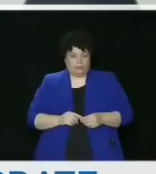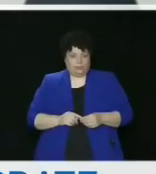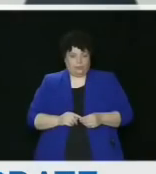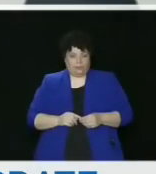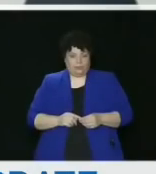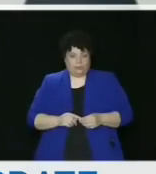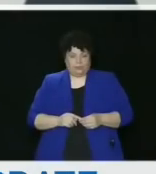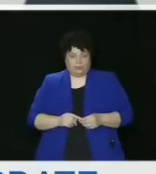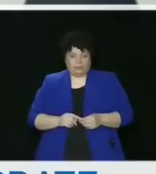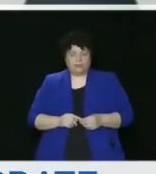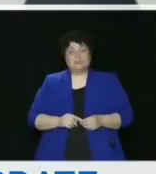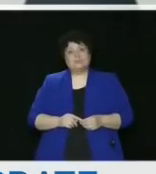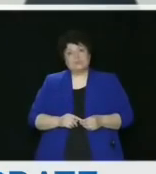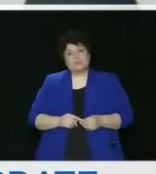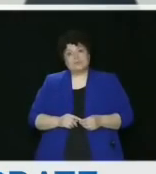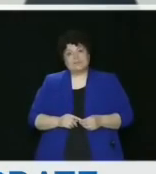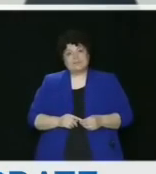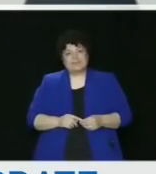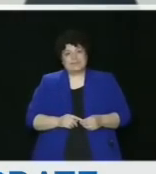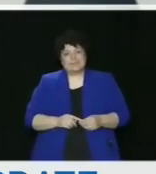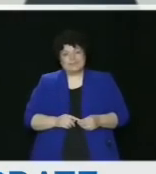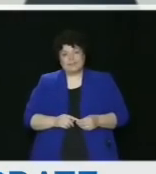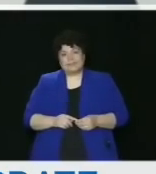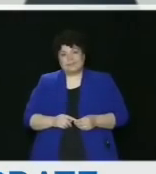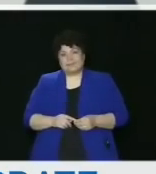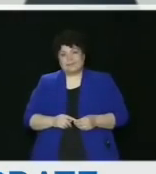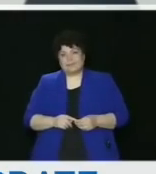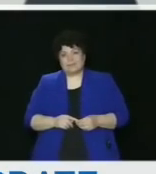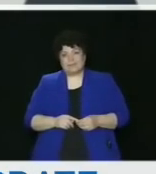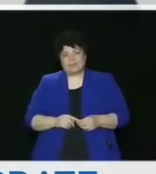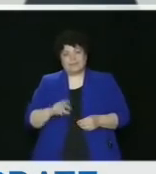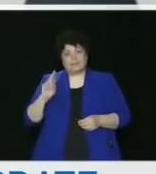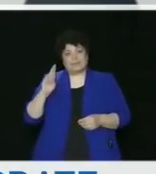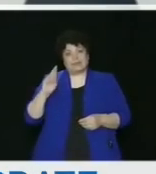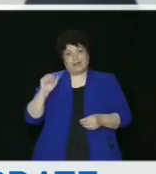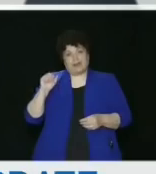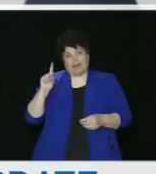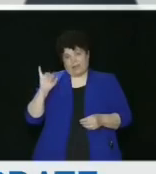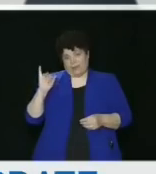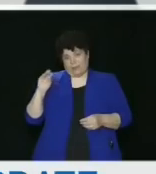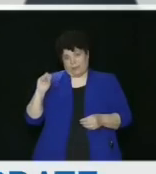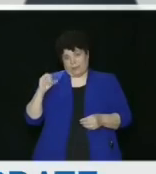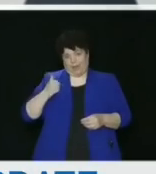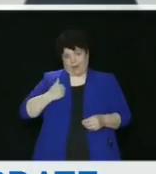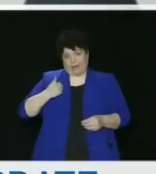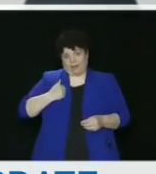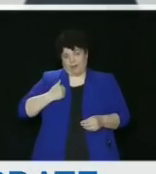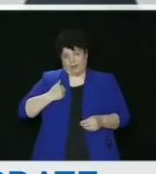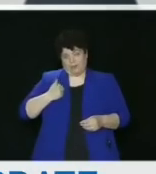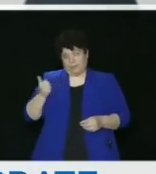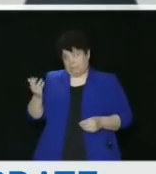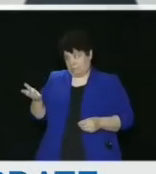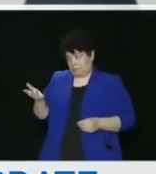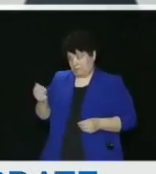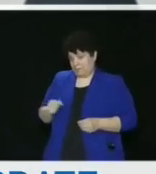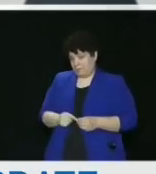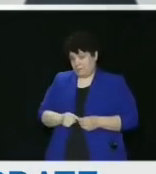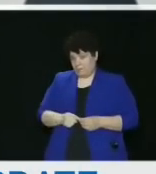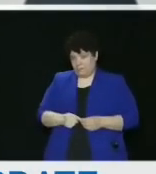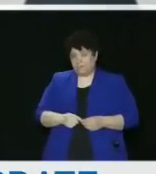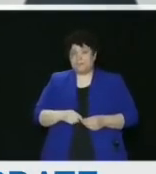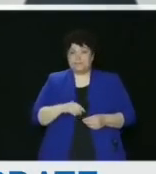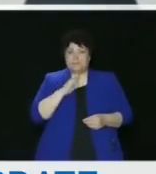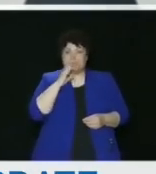La première question est de... The first question is from Christian Noël from Radio-Canada. The mic is yours. Good